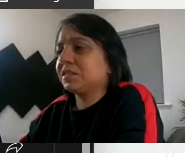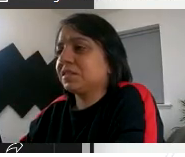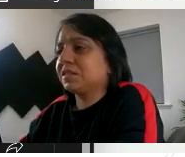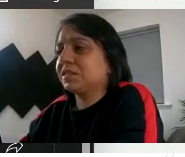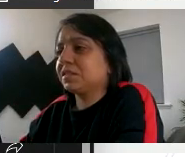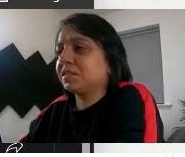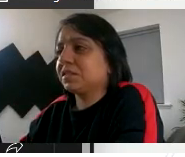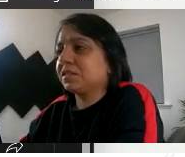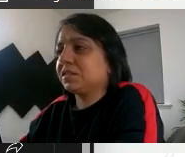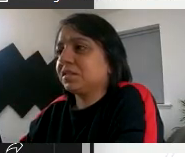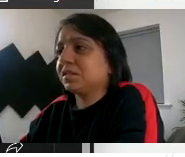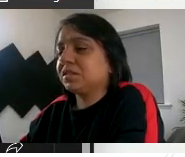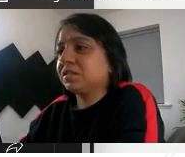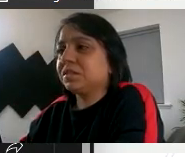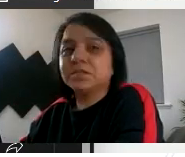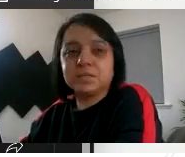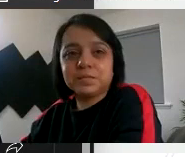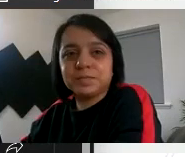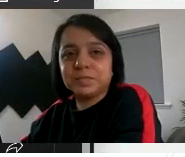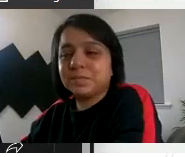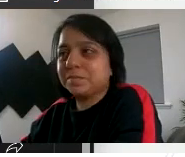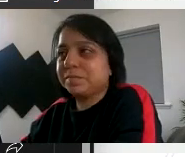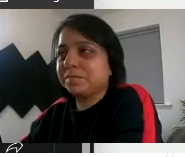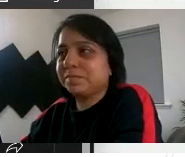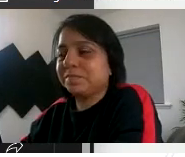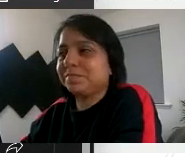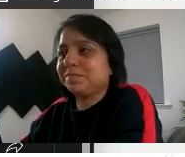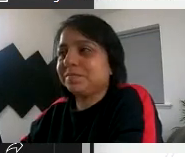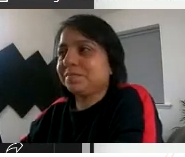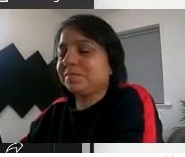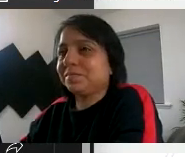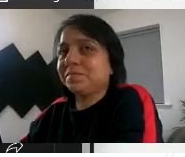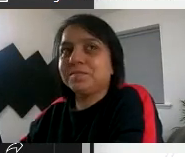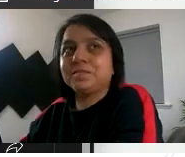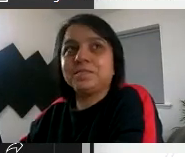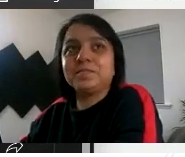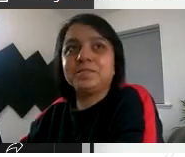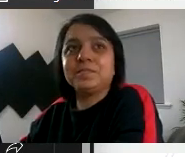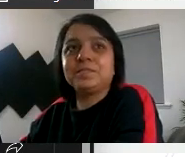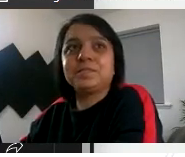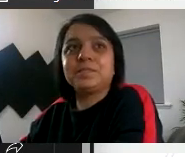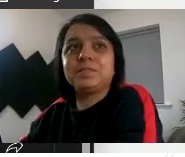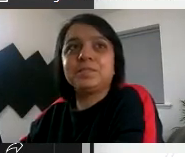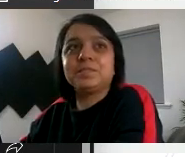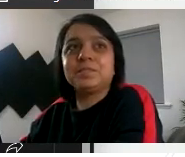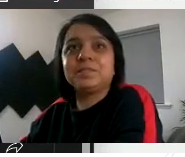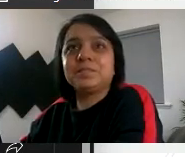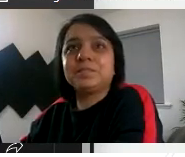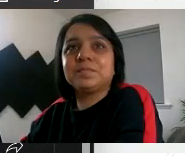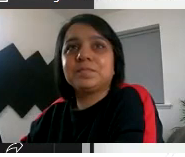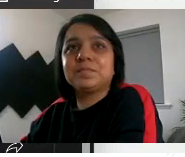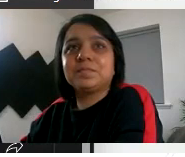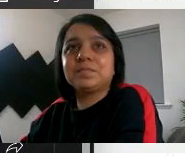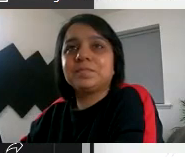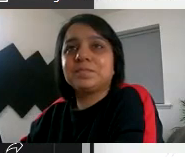entertainment, and I kind of explain it to people. It's like Paul O'Grady and Lily Savage. You know, it's how